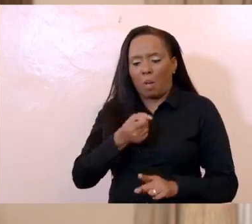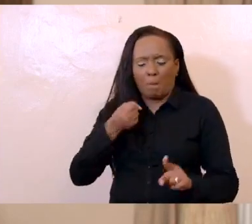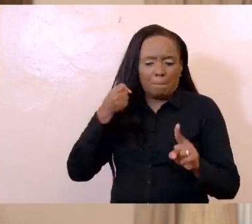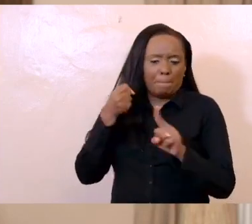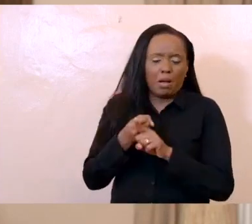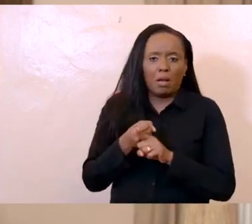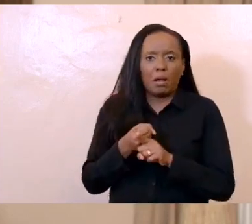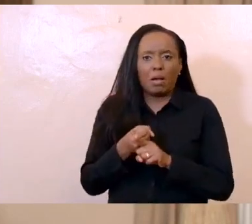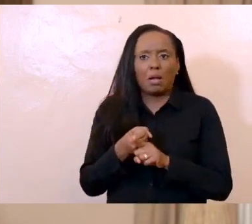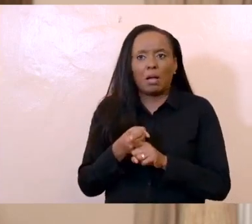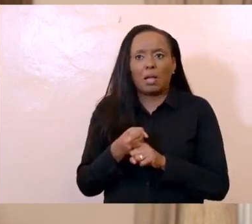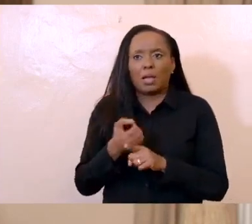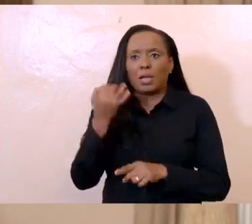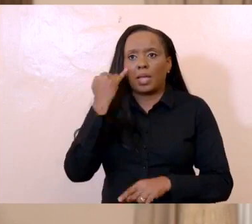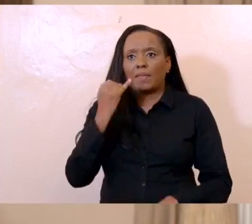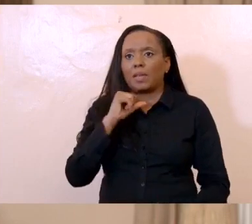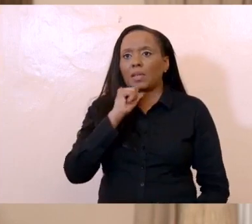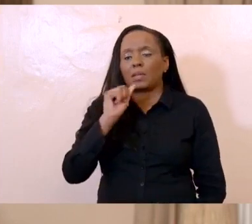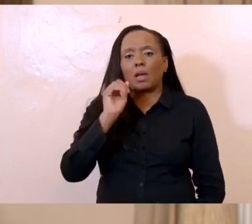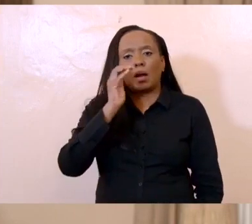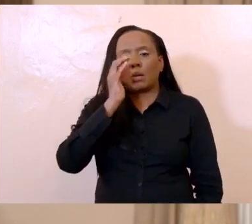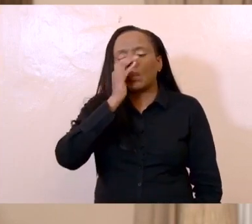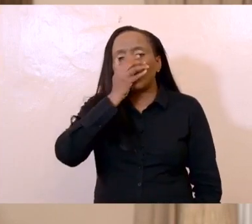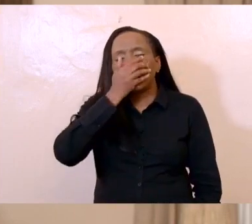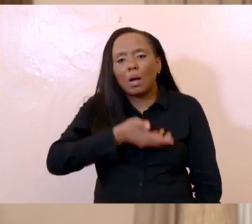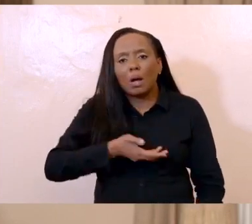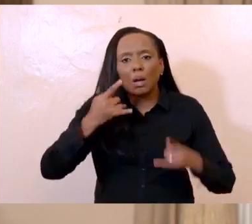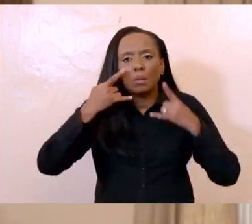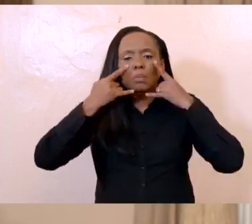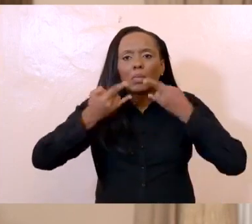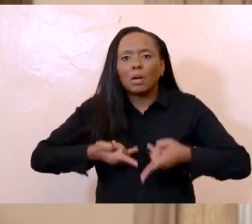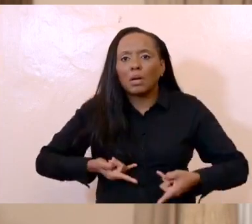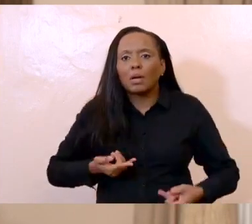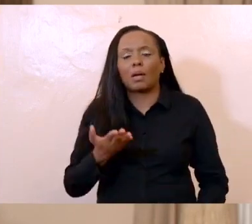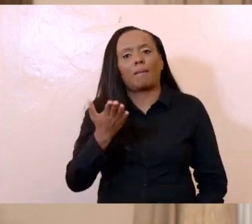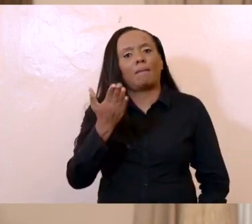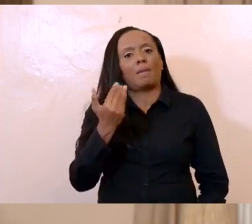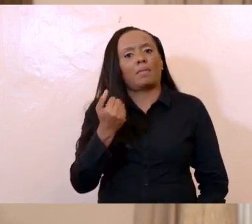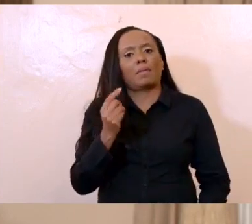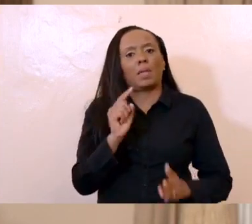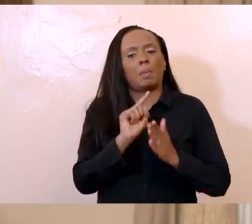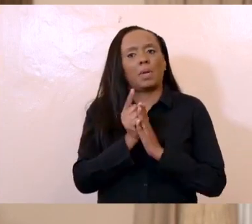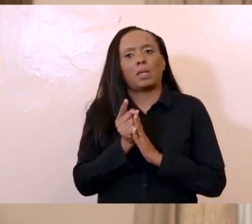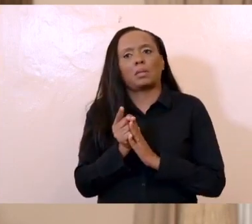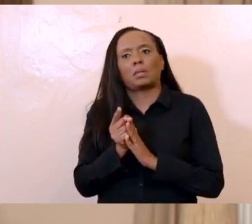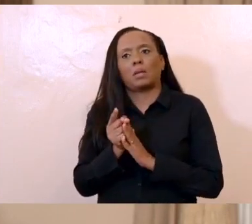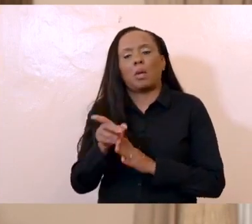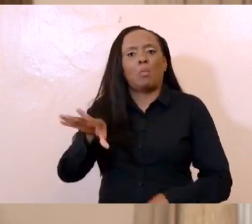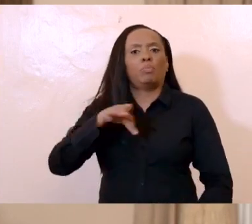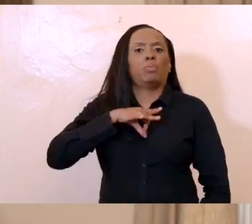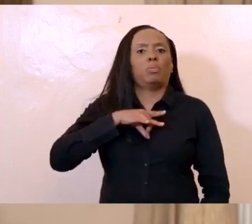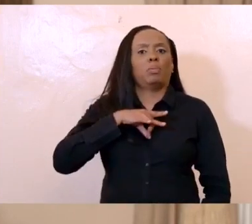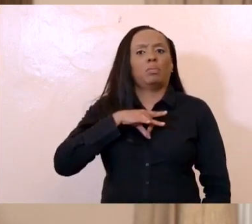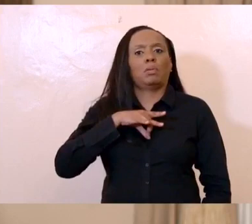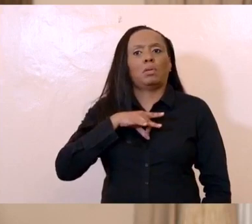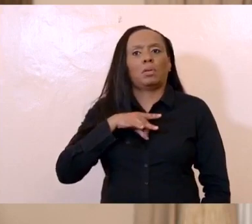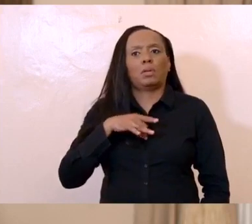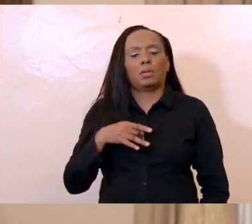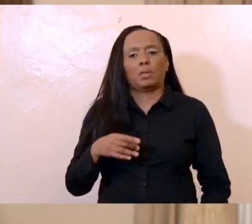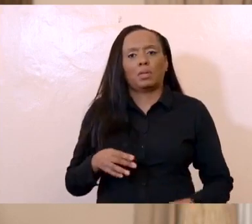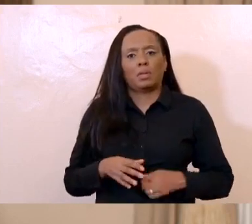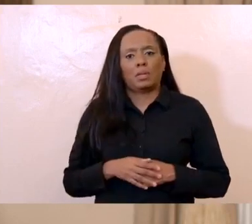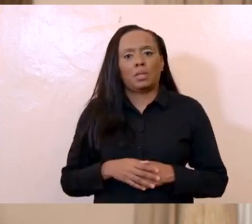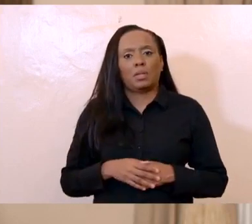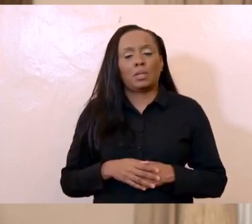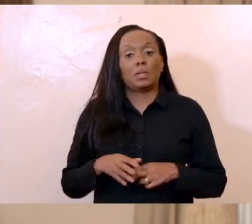the absence of wearing a mask. So if you think about it, in a business place, the persons who are there for the longest